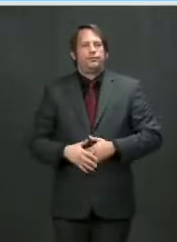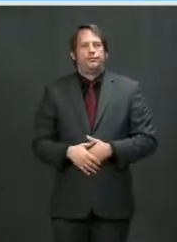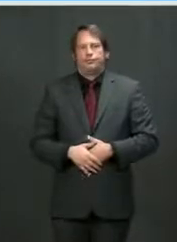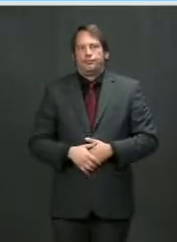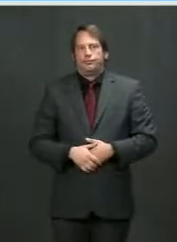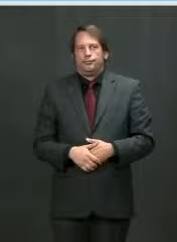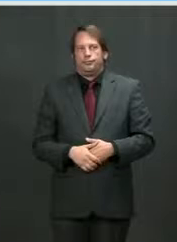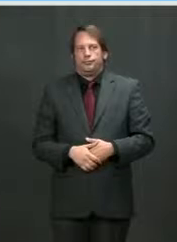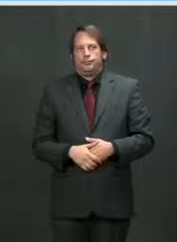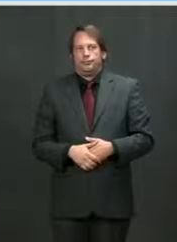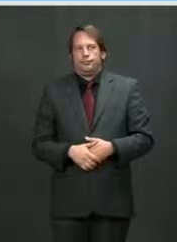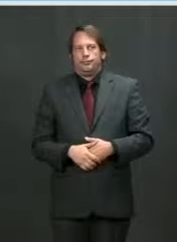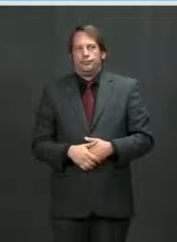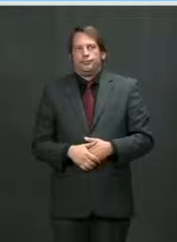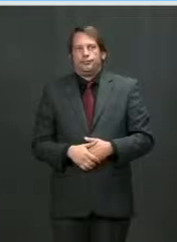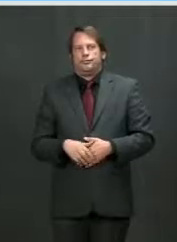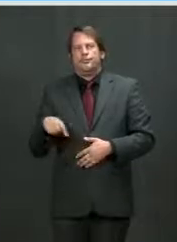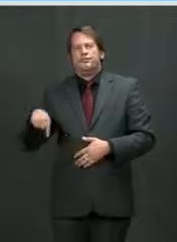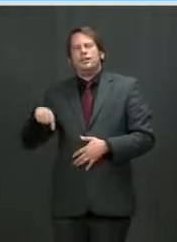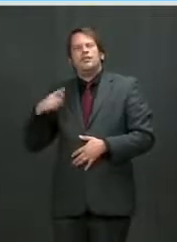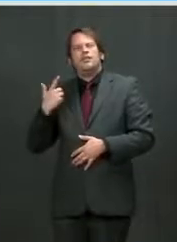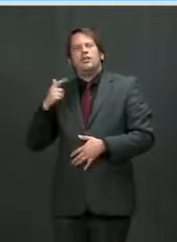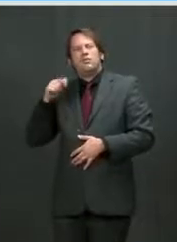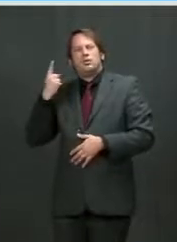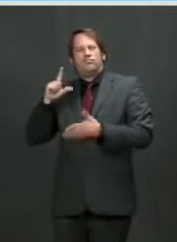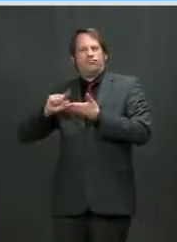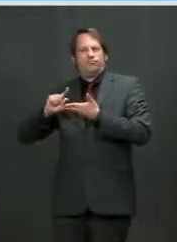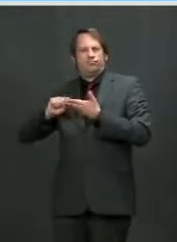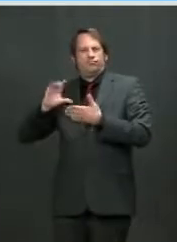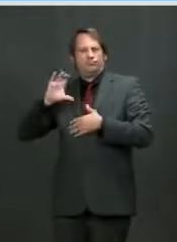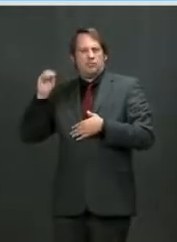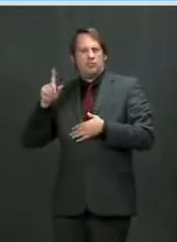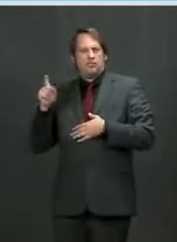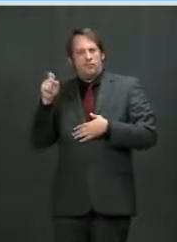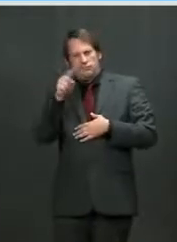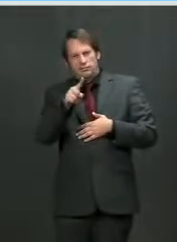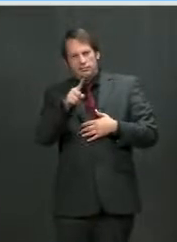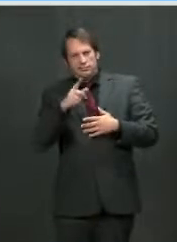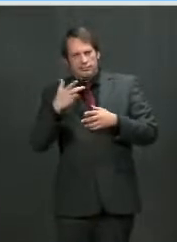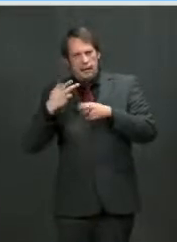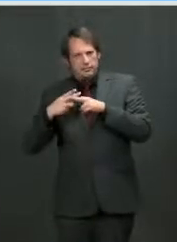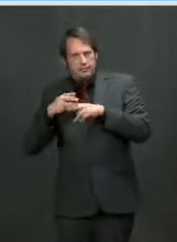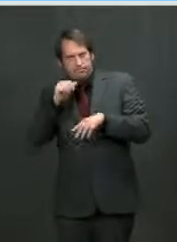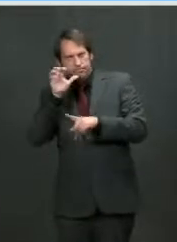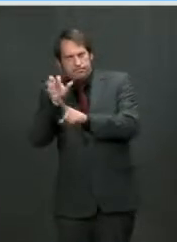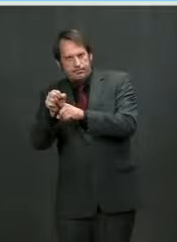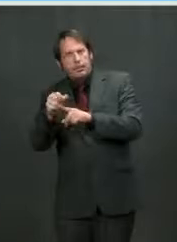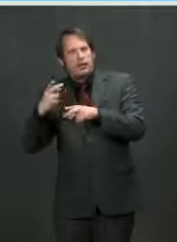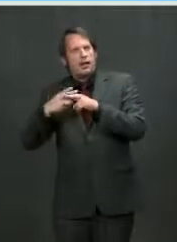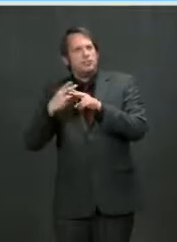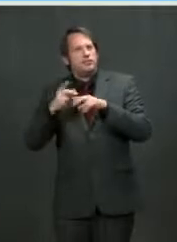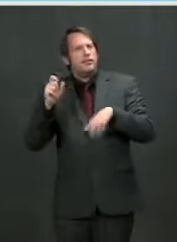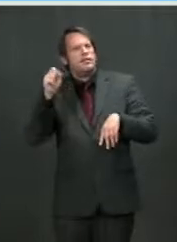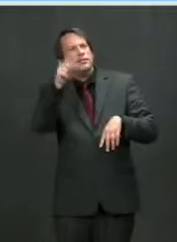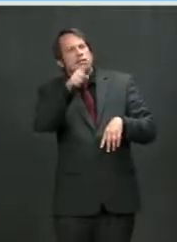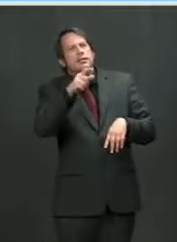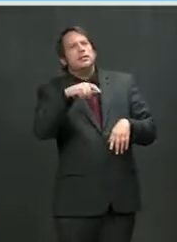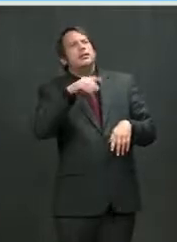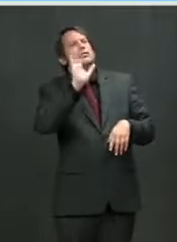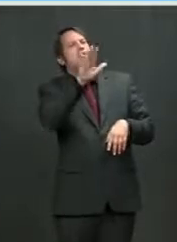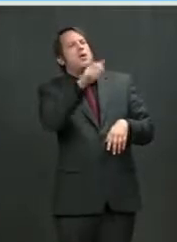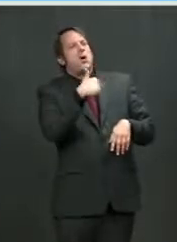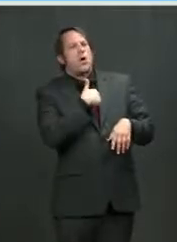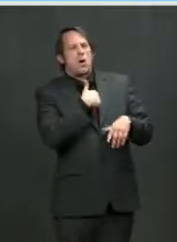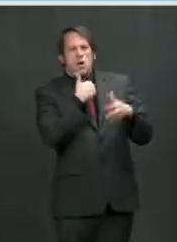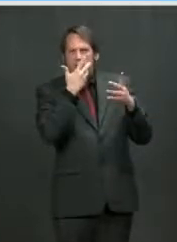Thanks for taking my question. Michigan's COVID-19 case rate leads the nation, and this surge is filling hospitals here once